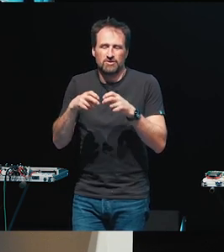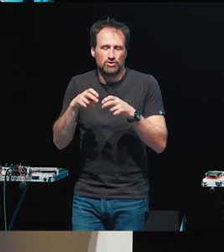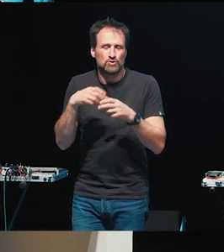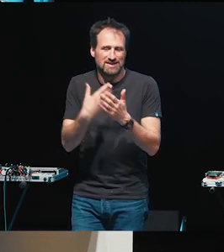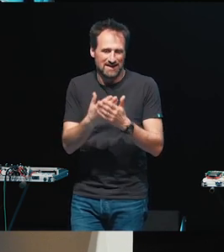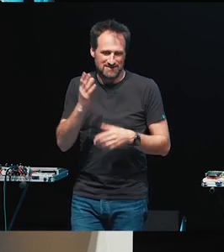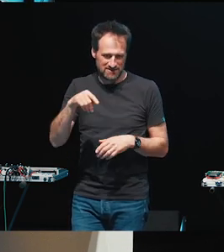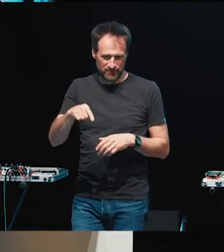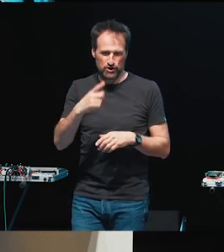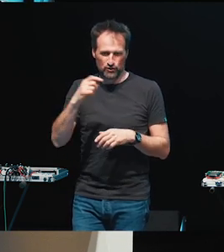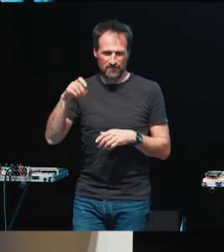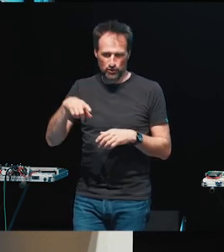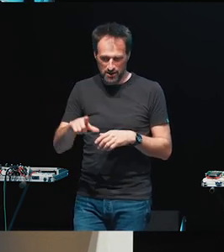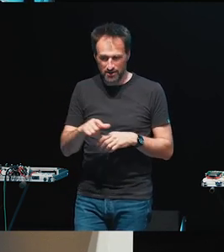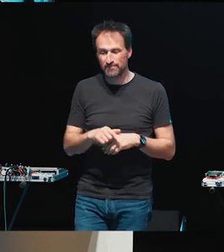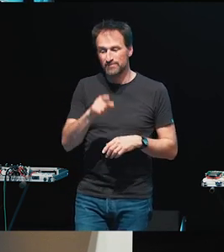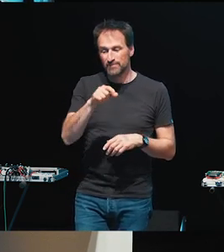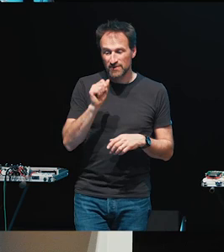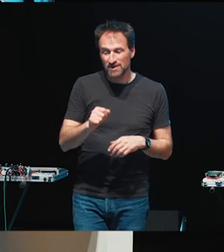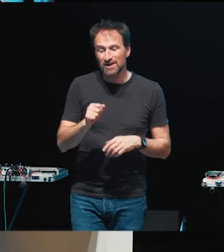requests. And